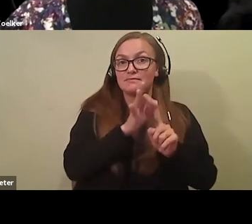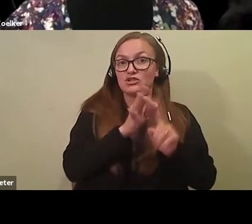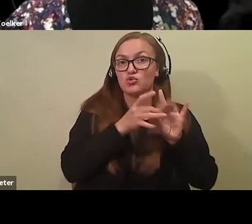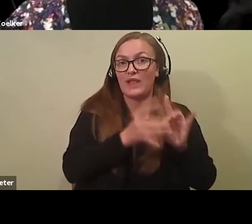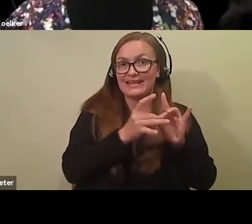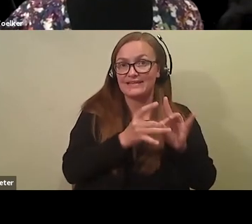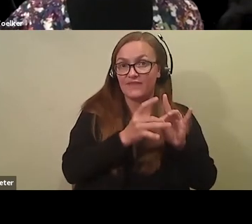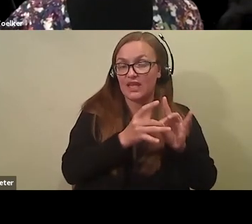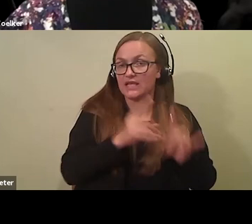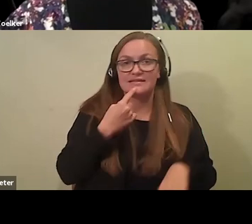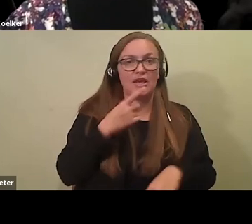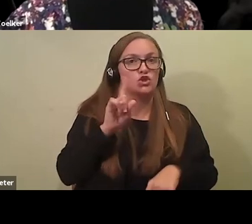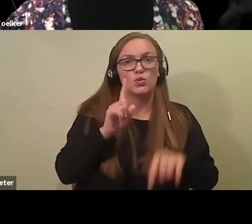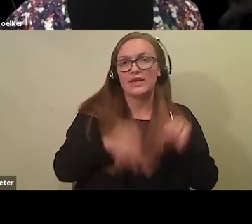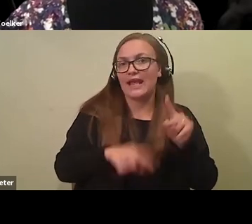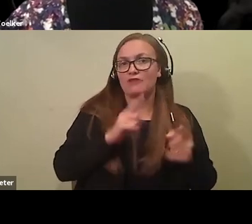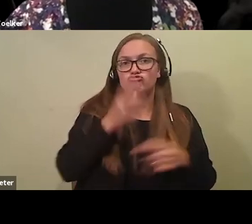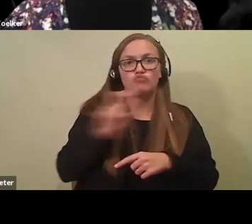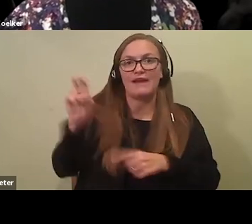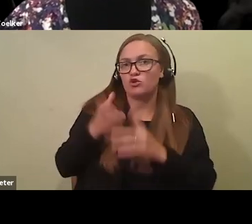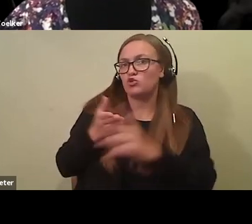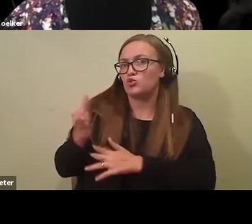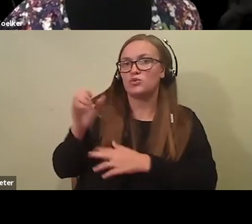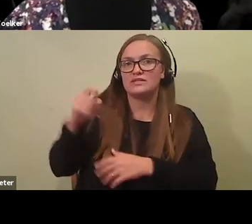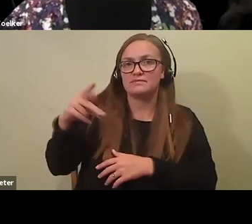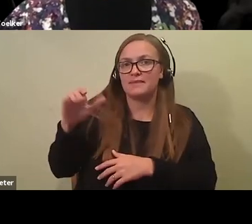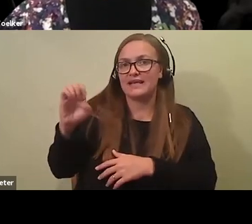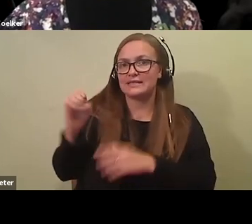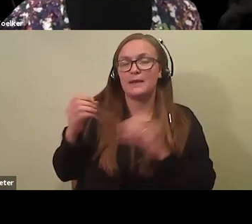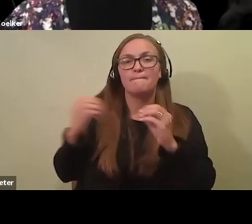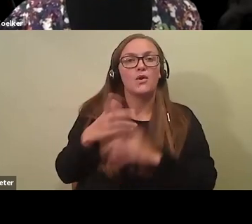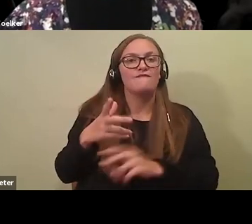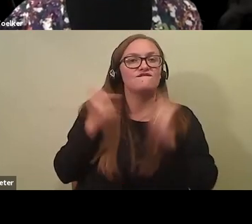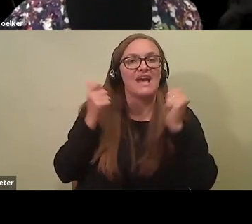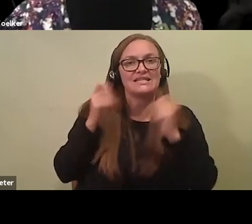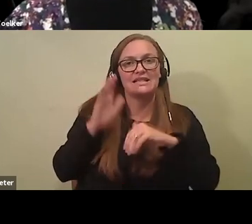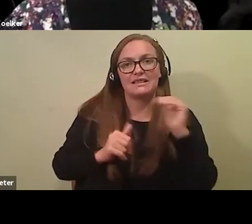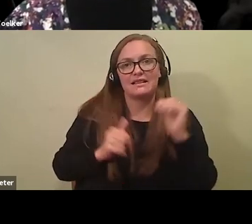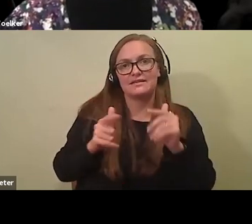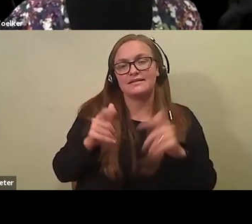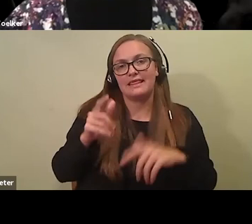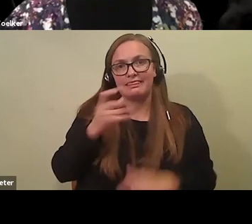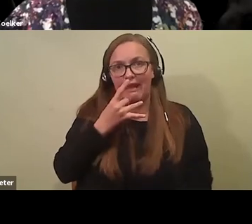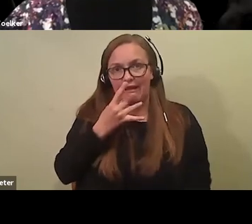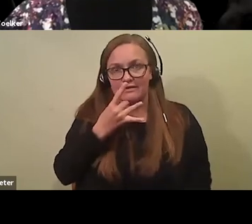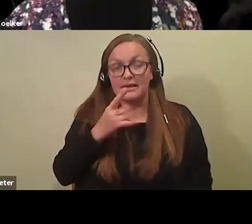through space faster than the speed of light, but general relativity,